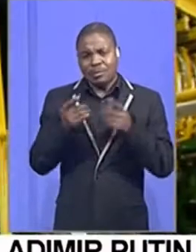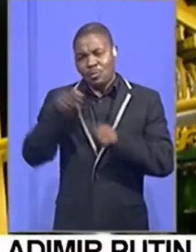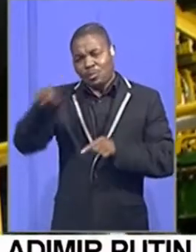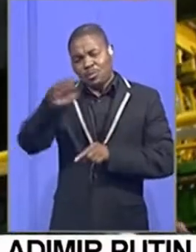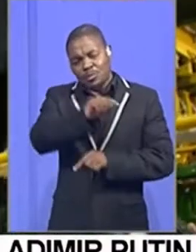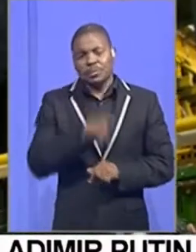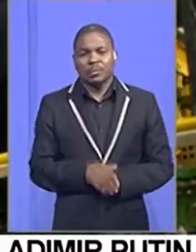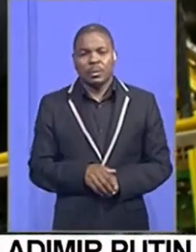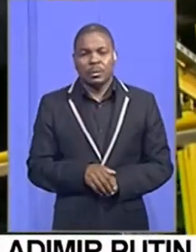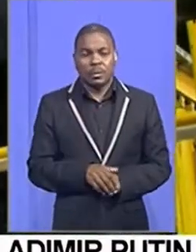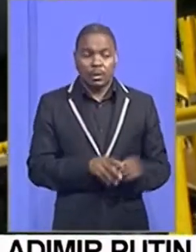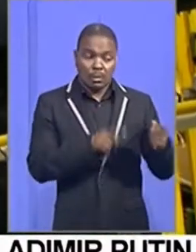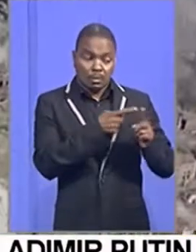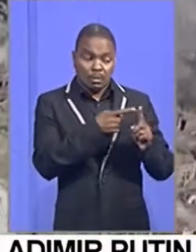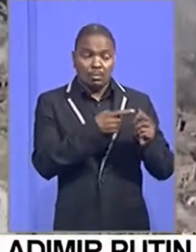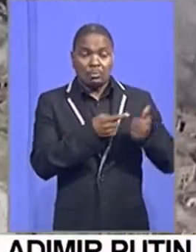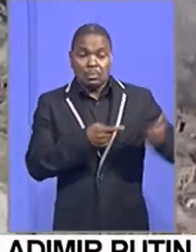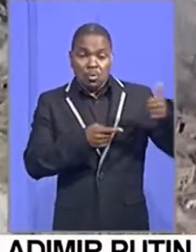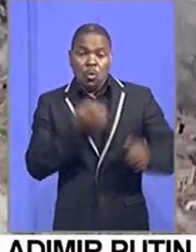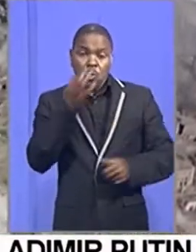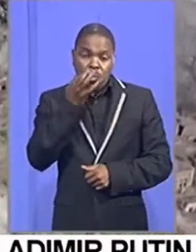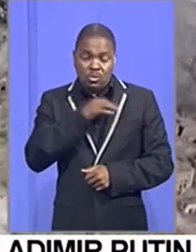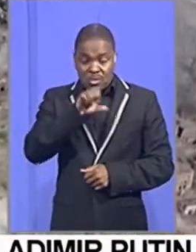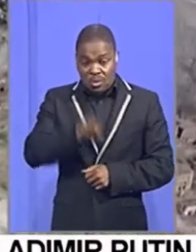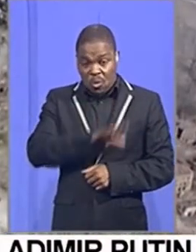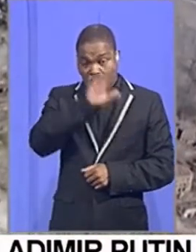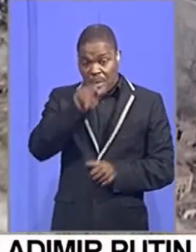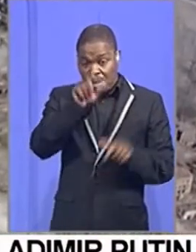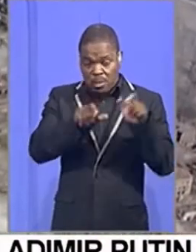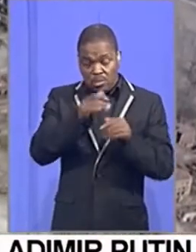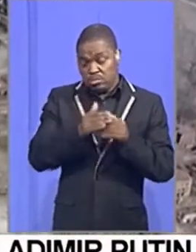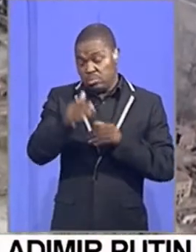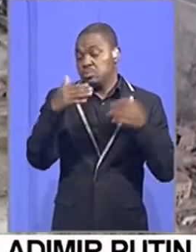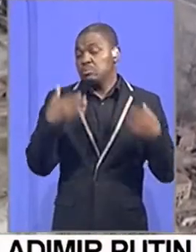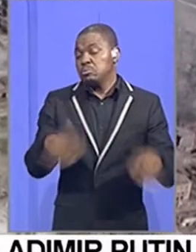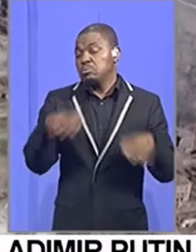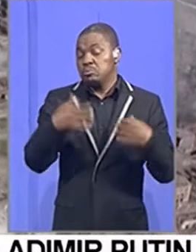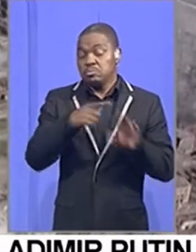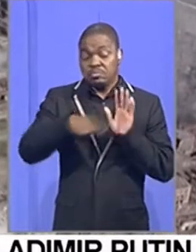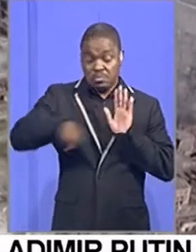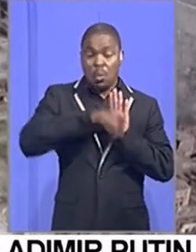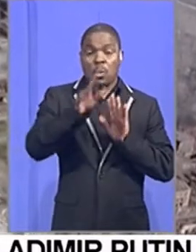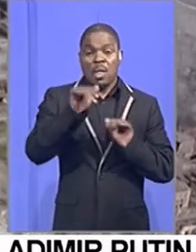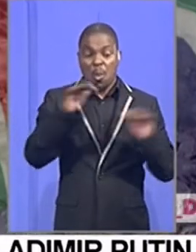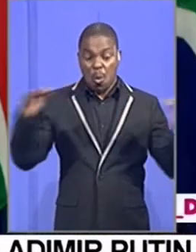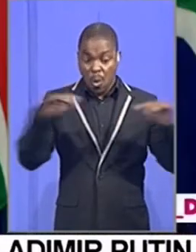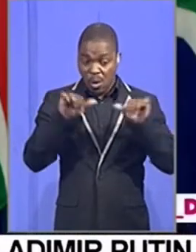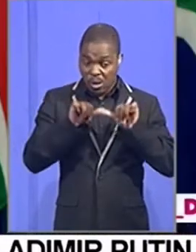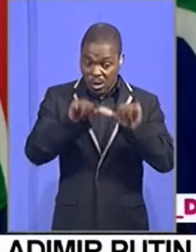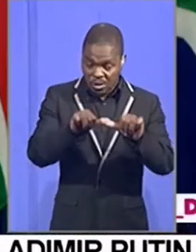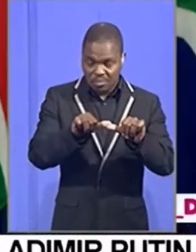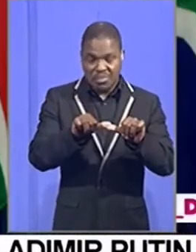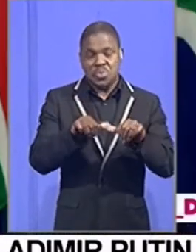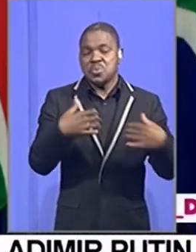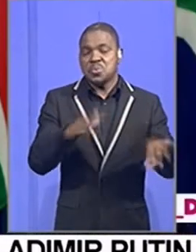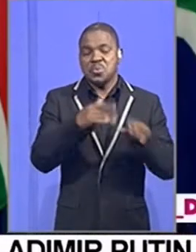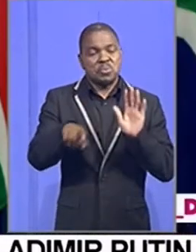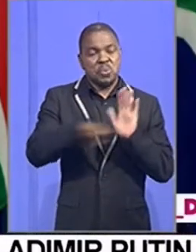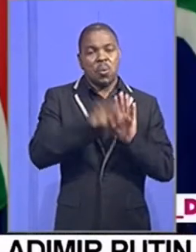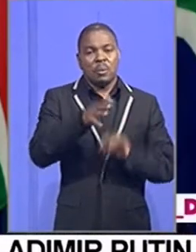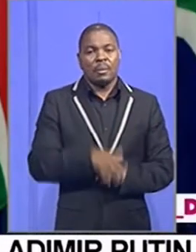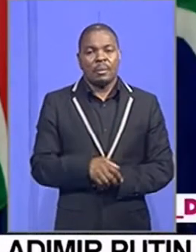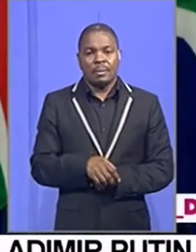Steenhuisen o lemošitše maAfrika Borwa gore ba ka itemogela ditlamorago tše mpe ge ntwa e ka tšwela pele ka Ukraine. So even if the